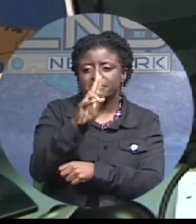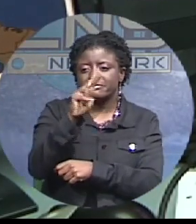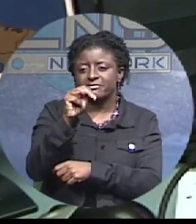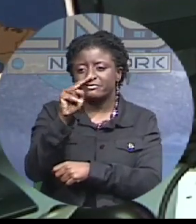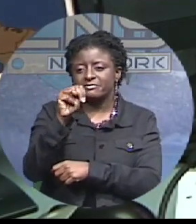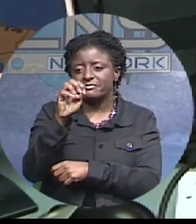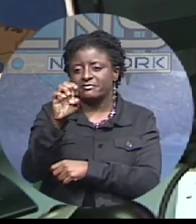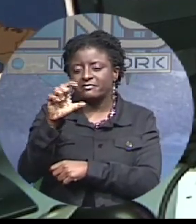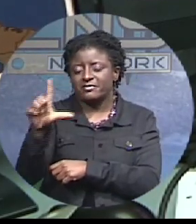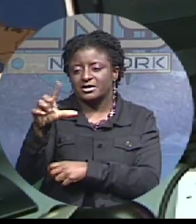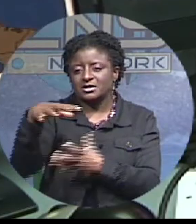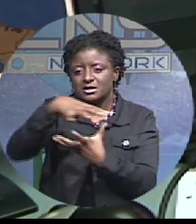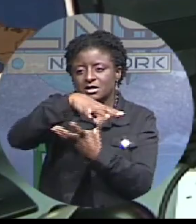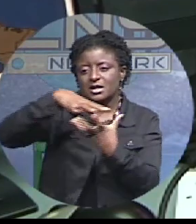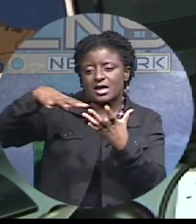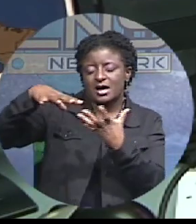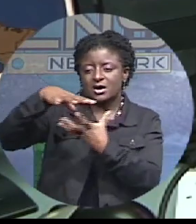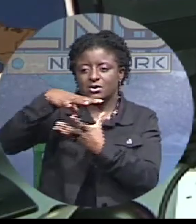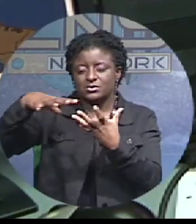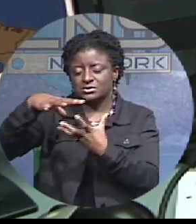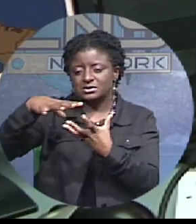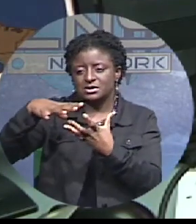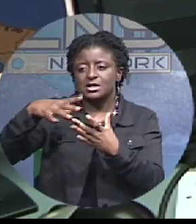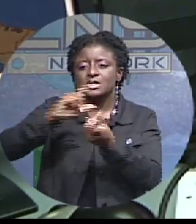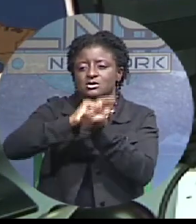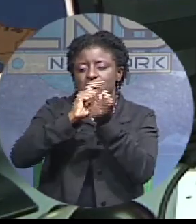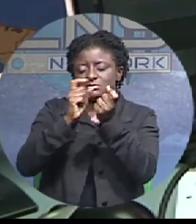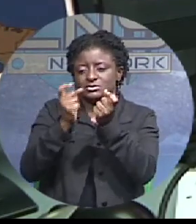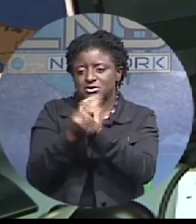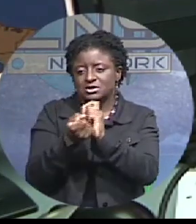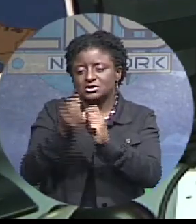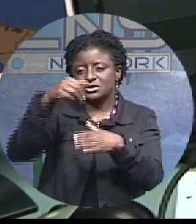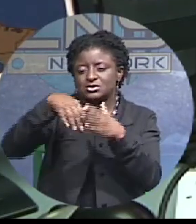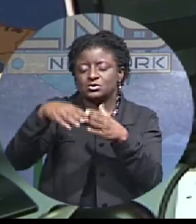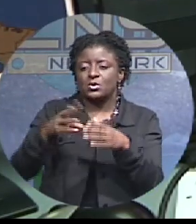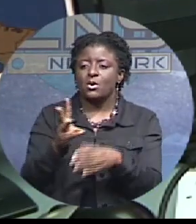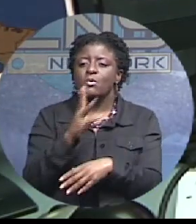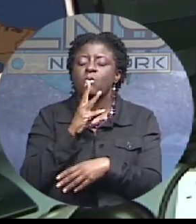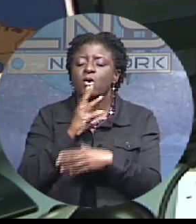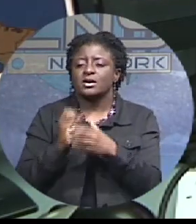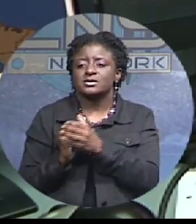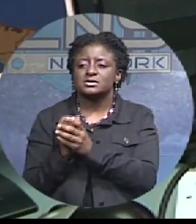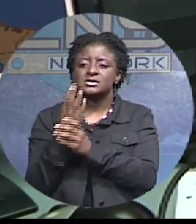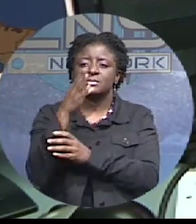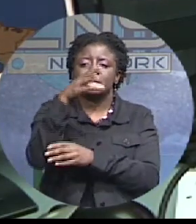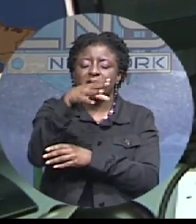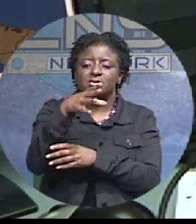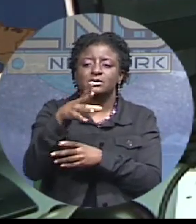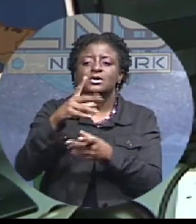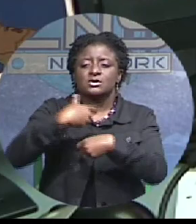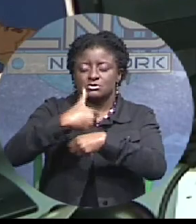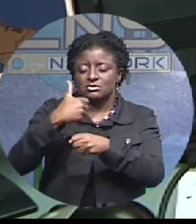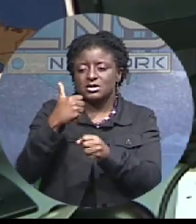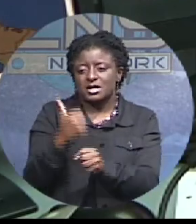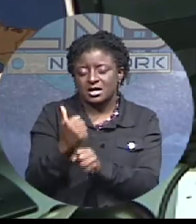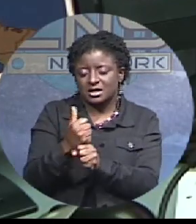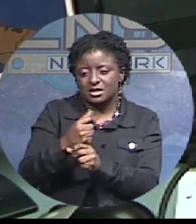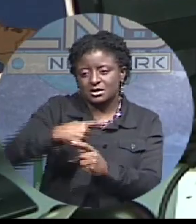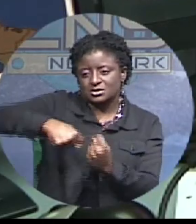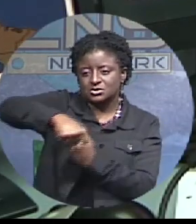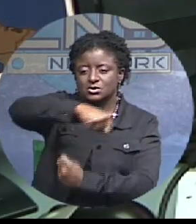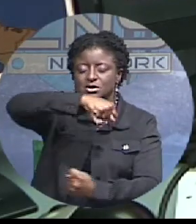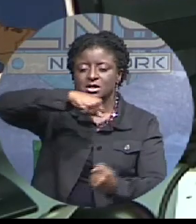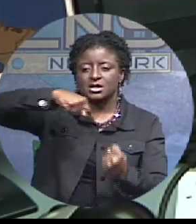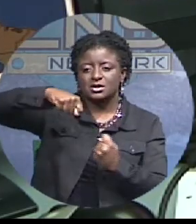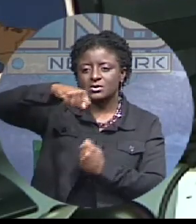water spout and eventually made contact with land, again deeming it a tornado. This would have occurred, actually based on observation, this